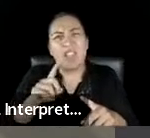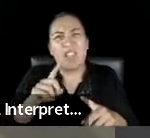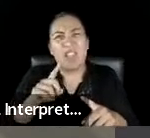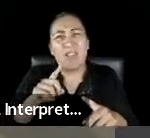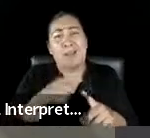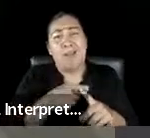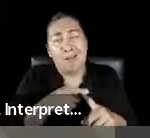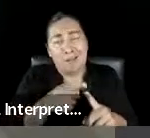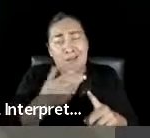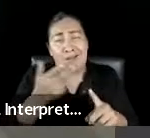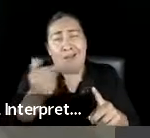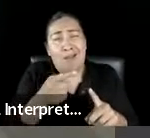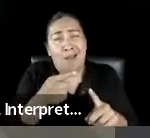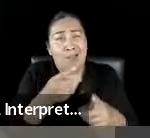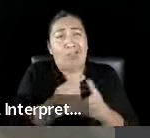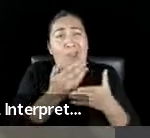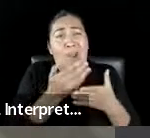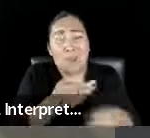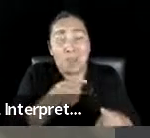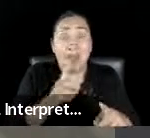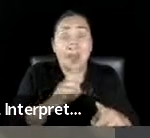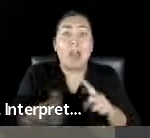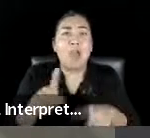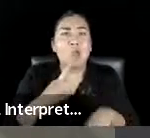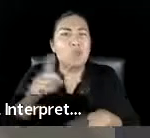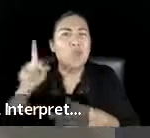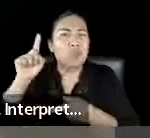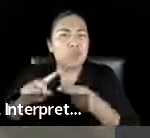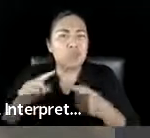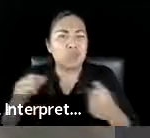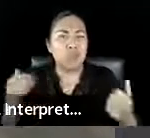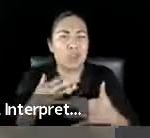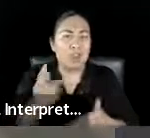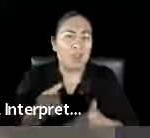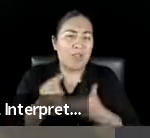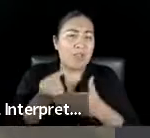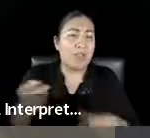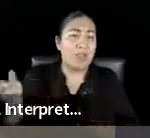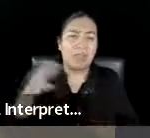think, reduces fears around therapy. I think.